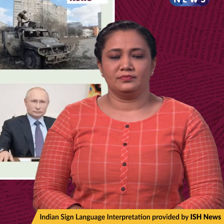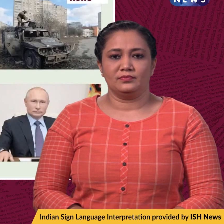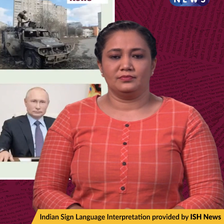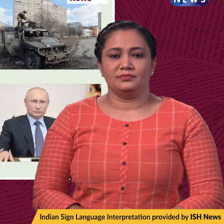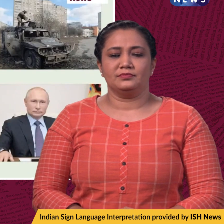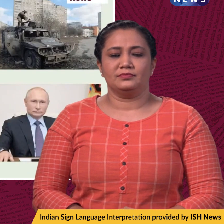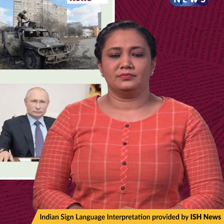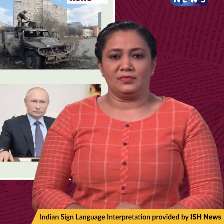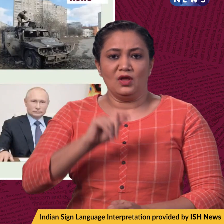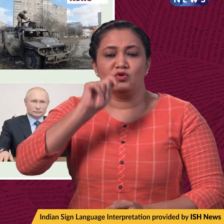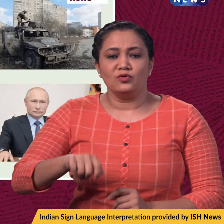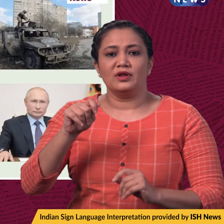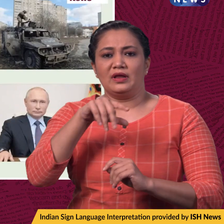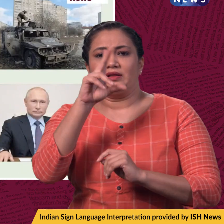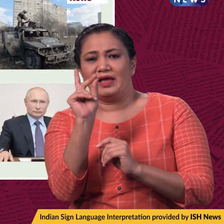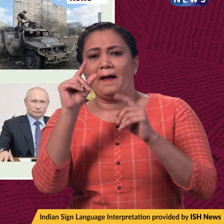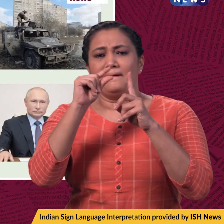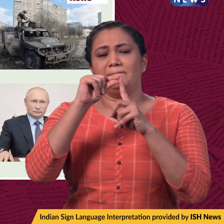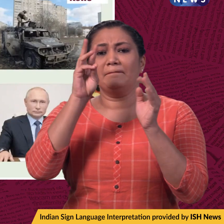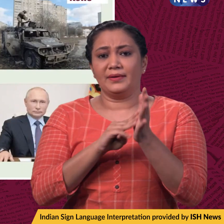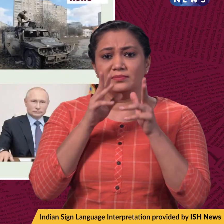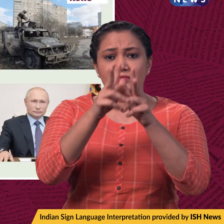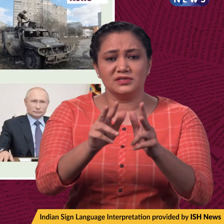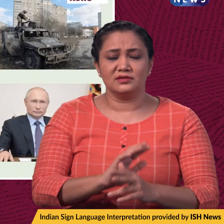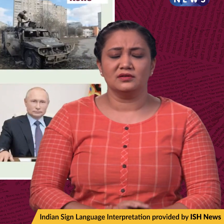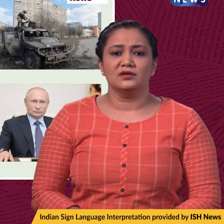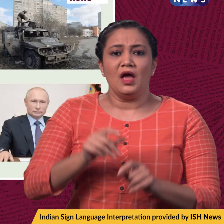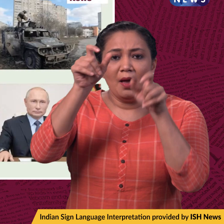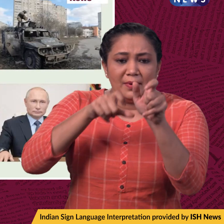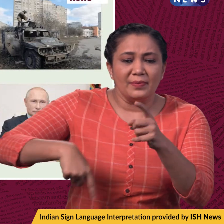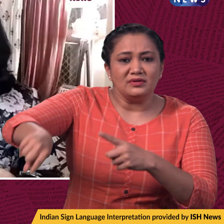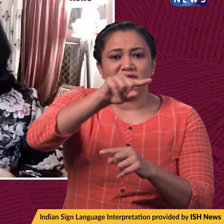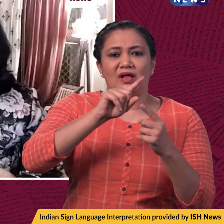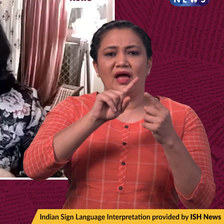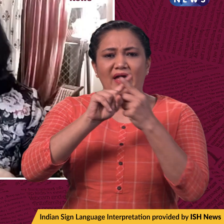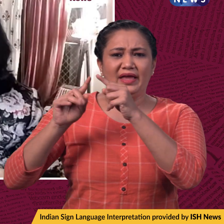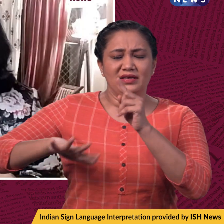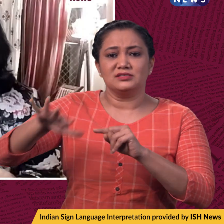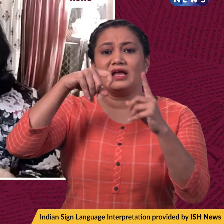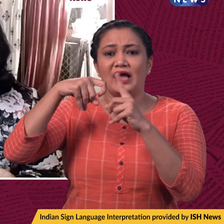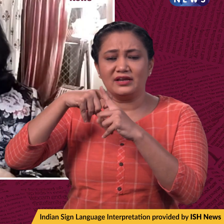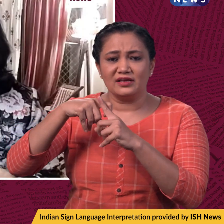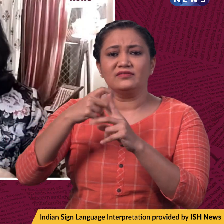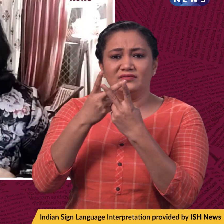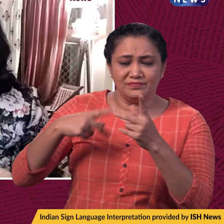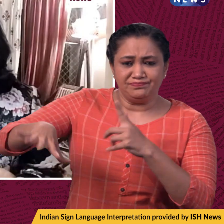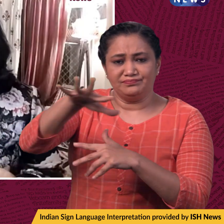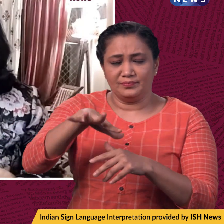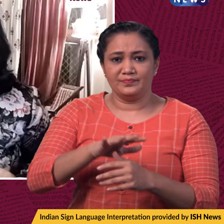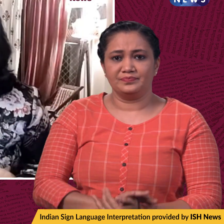in Ukraine. Ukraine's deputy prime minister has urged residents in the eastern regions of Kharkiv,